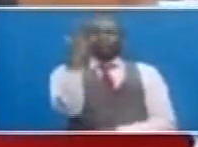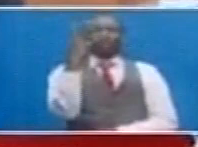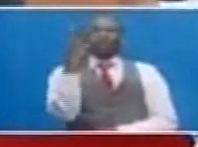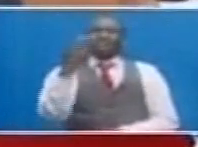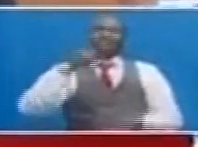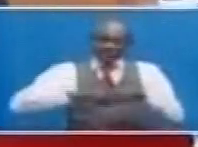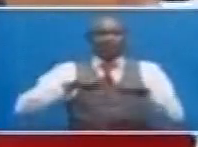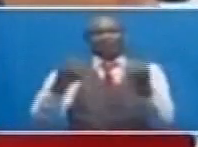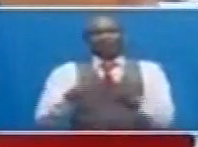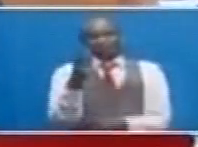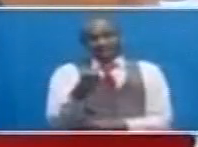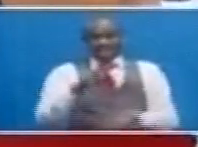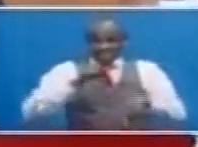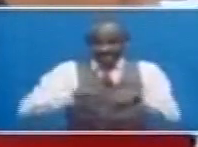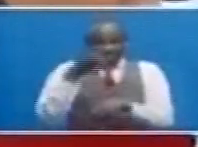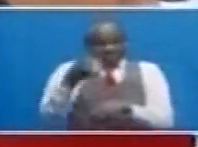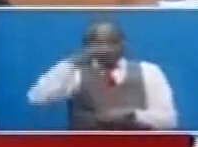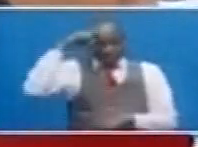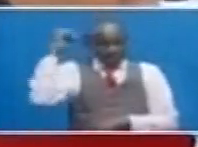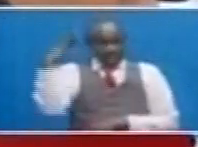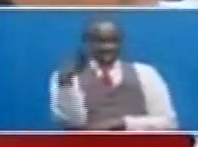We'd be on the highway, we'd have to call the Joakali.